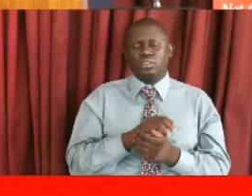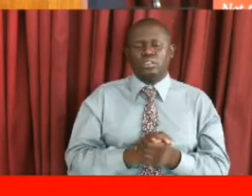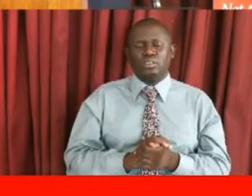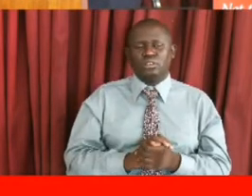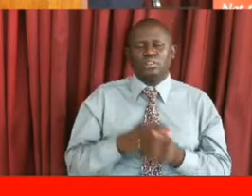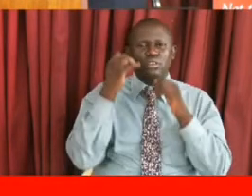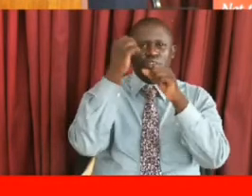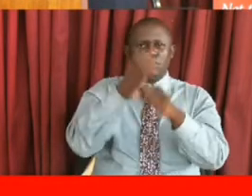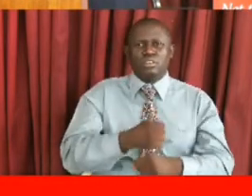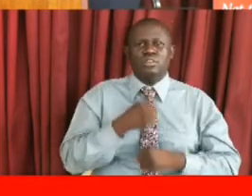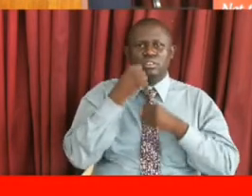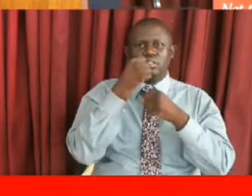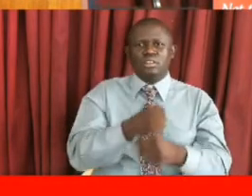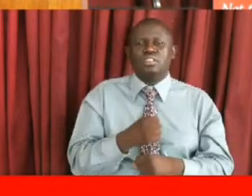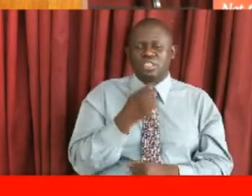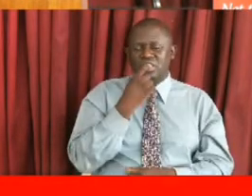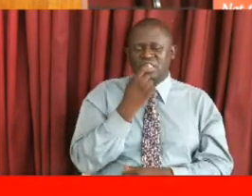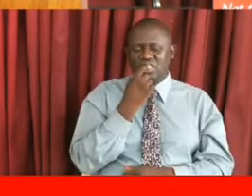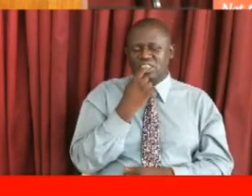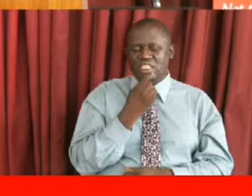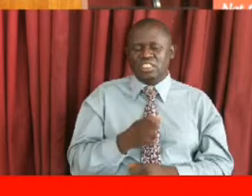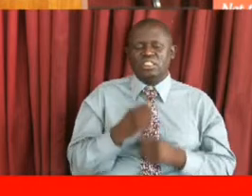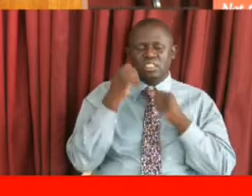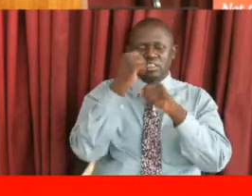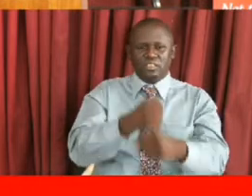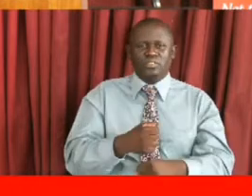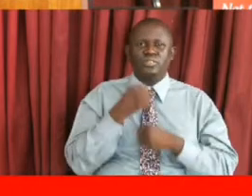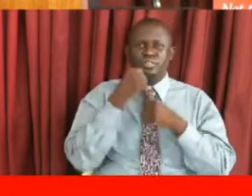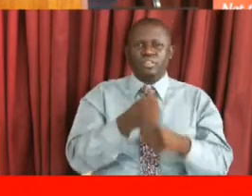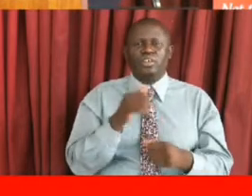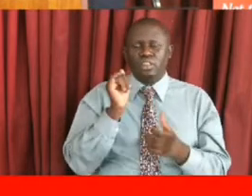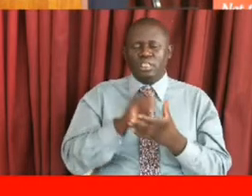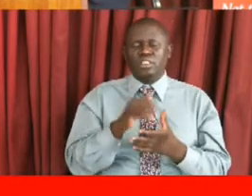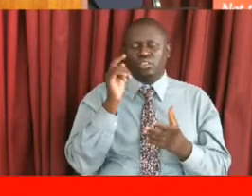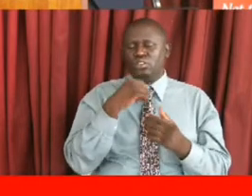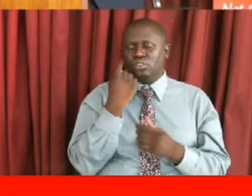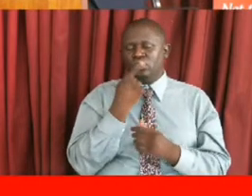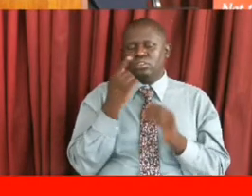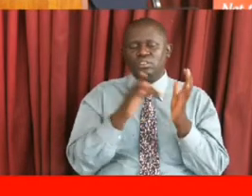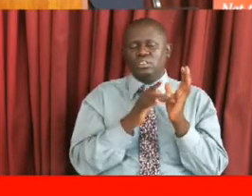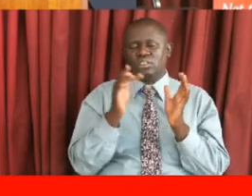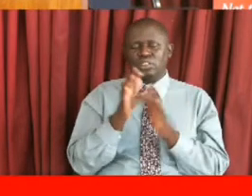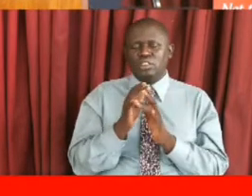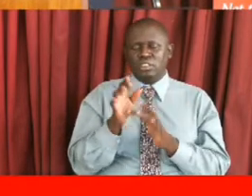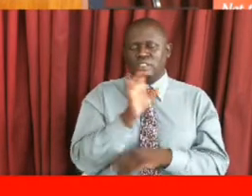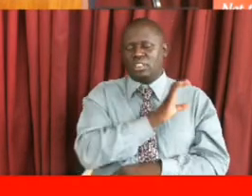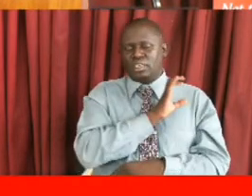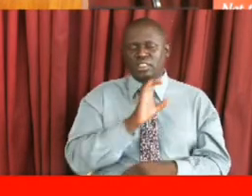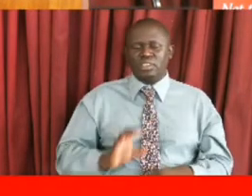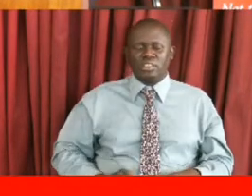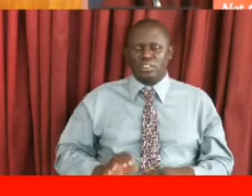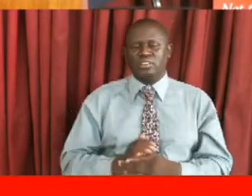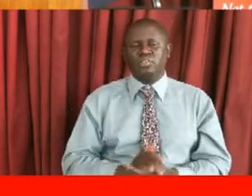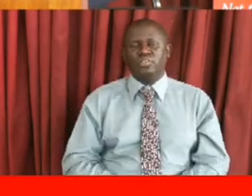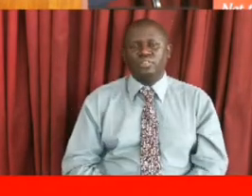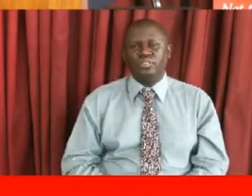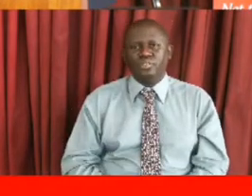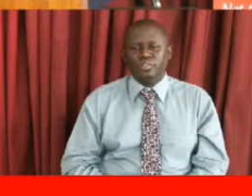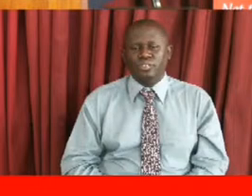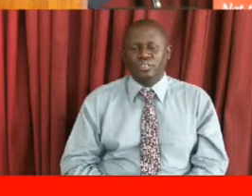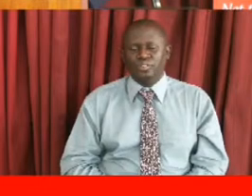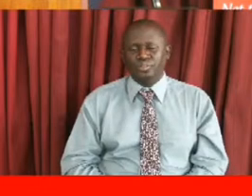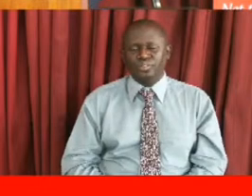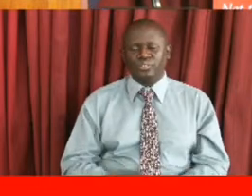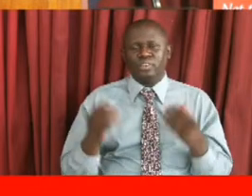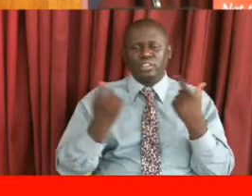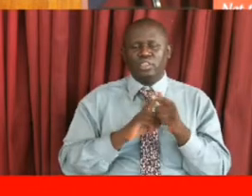true that is Jesus Christ and in righteousness he does and make and his